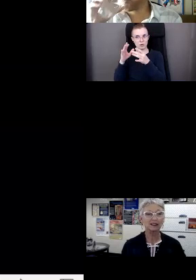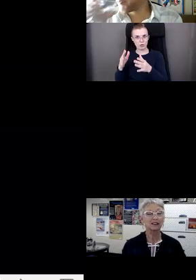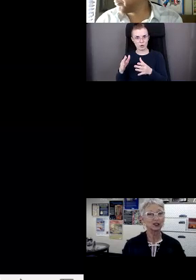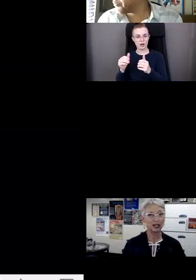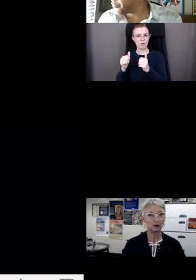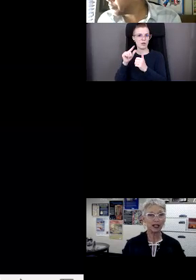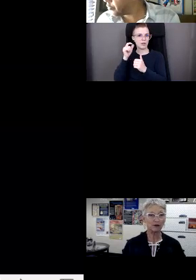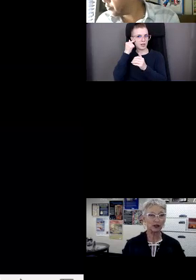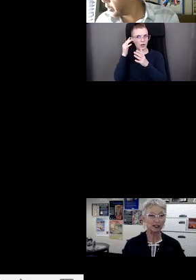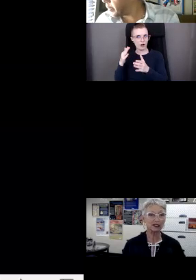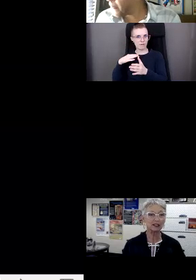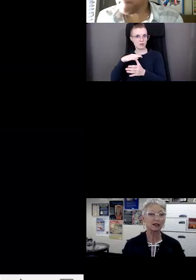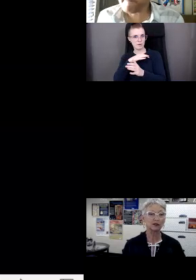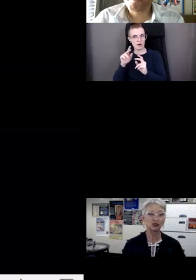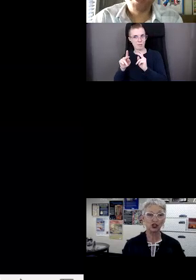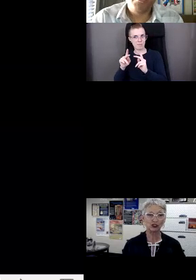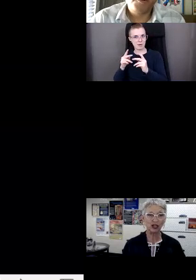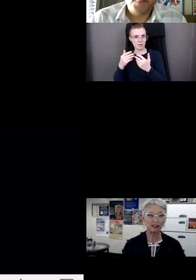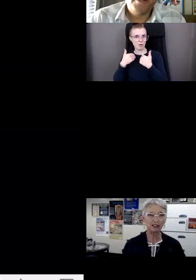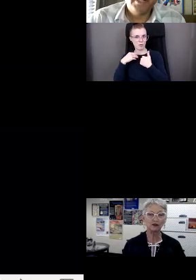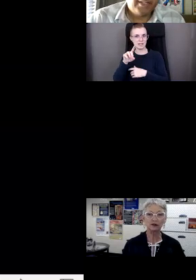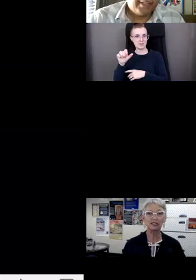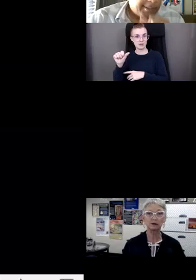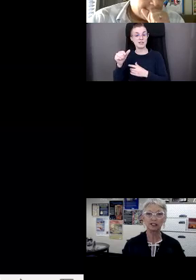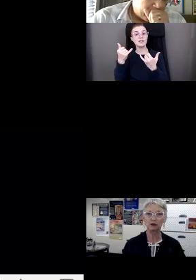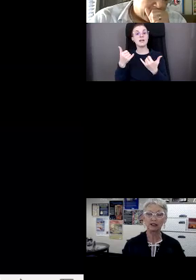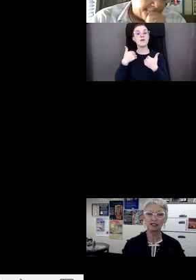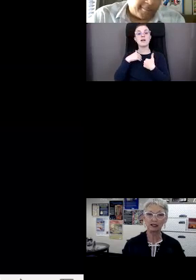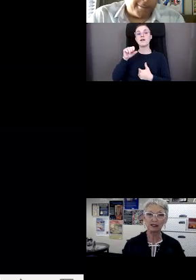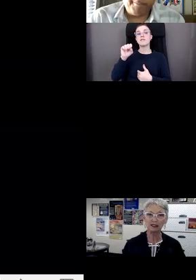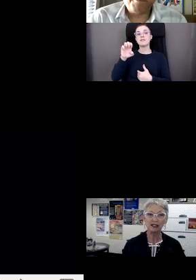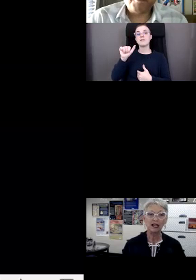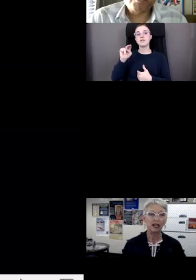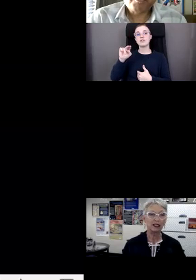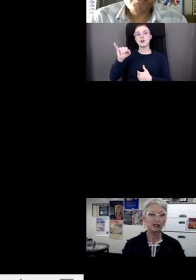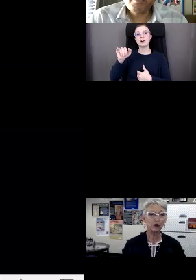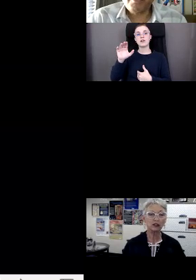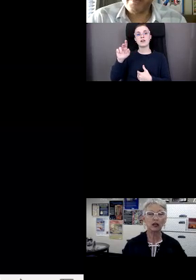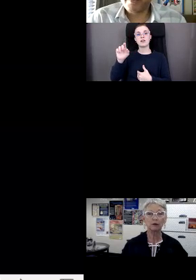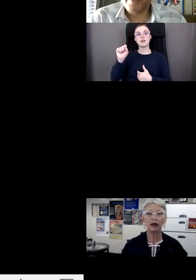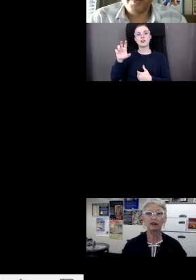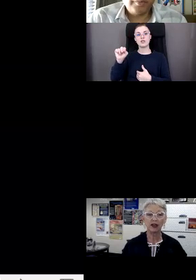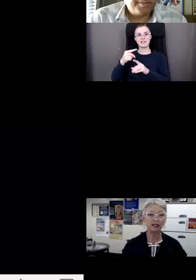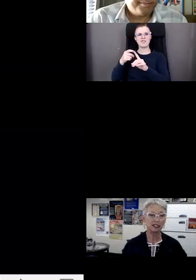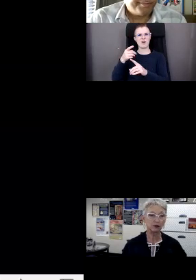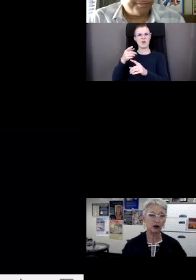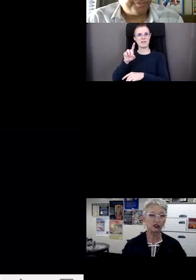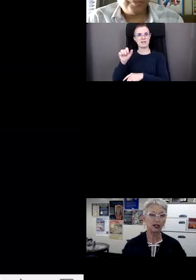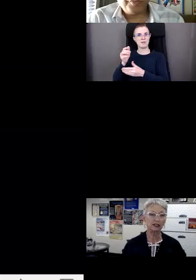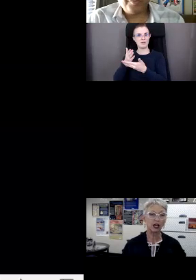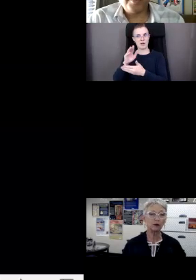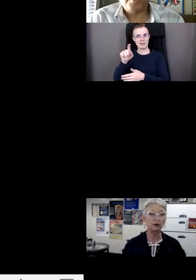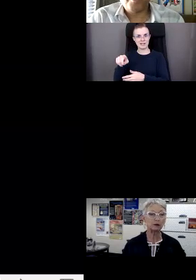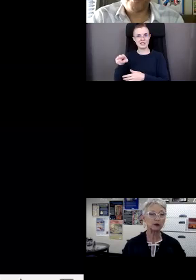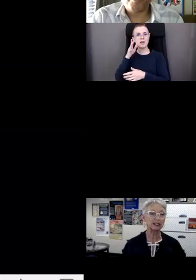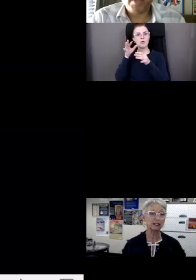Disabilities. Today we have with us Mr. Sean Jackson from Disability Rights Texas, and he's going to talk about the vaccine